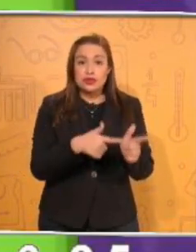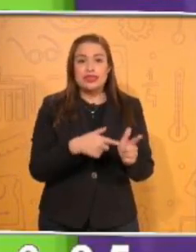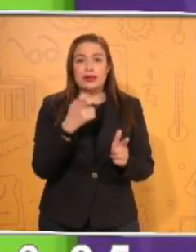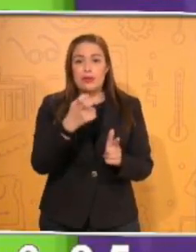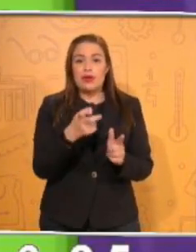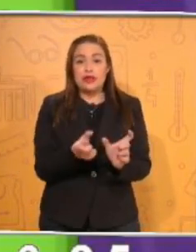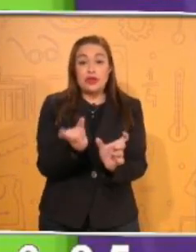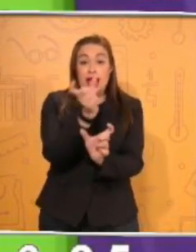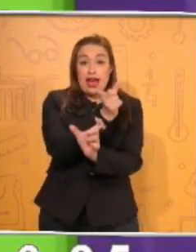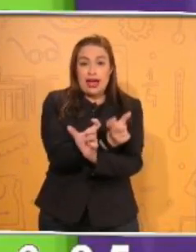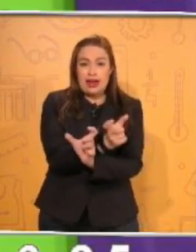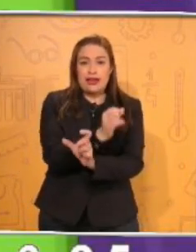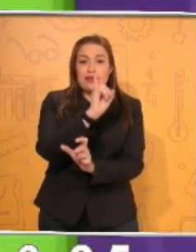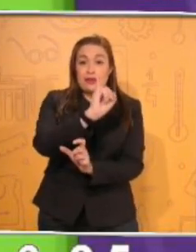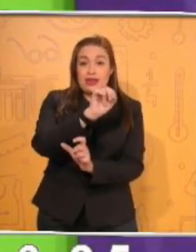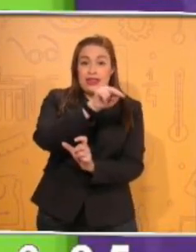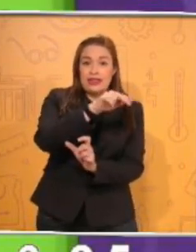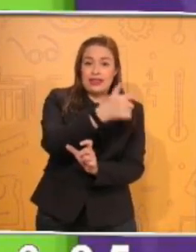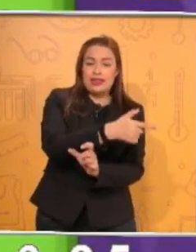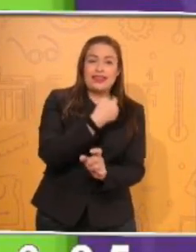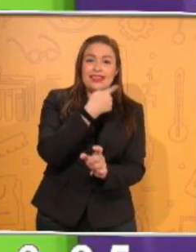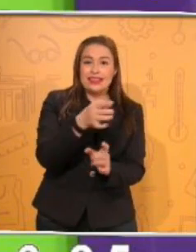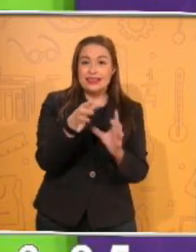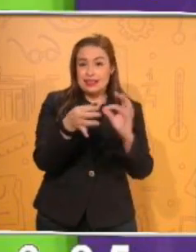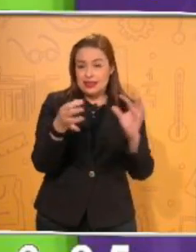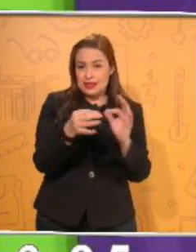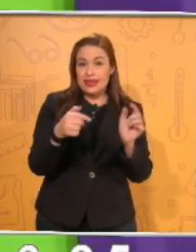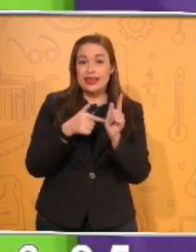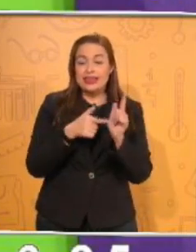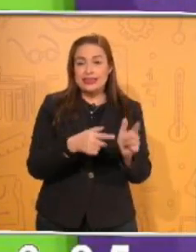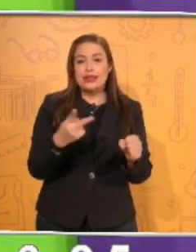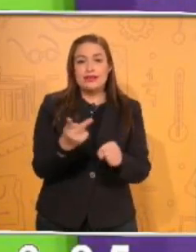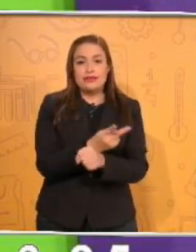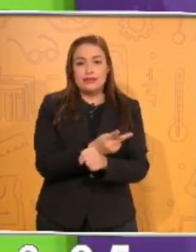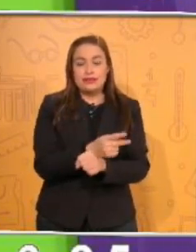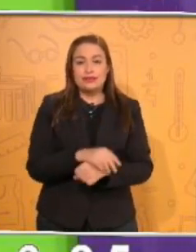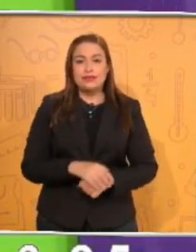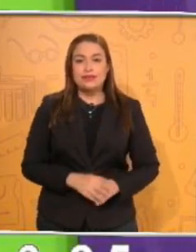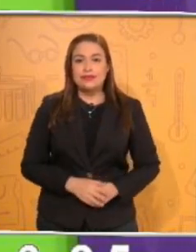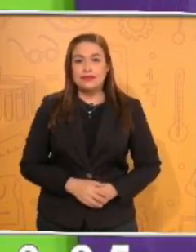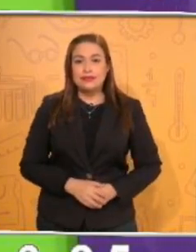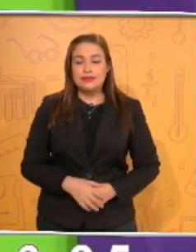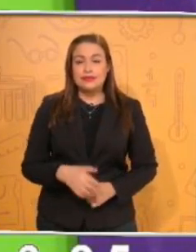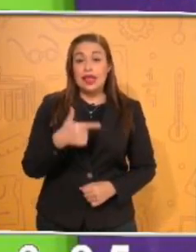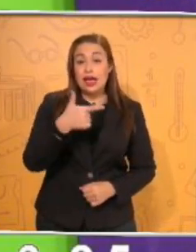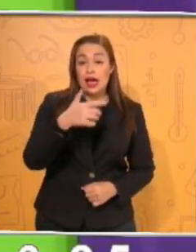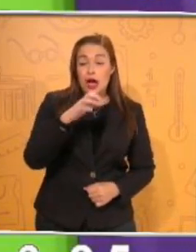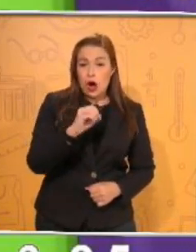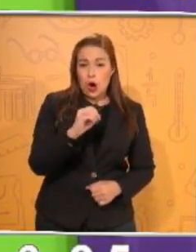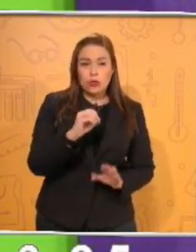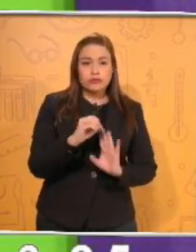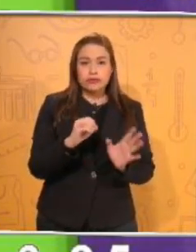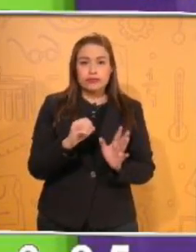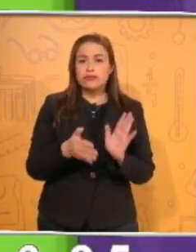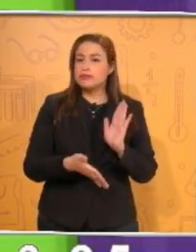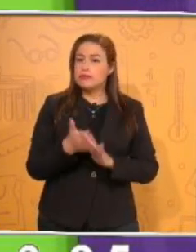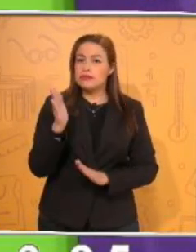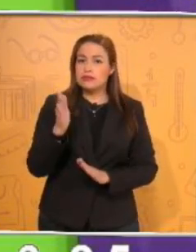speaking. Teacher is speaking. The action, it's in progress. Go, it's gonna be going.